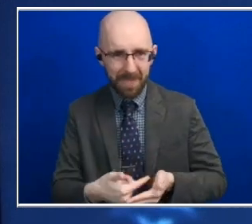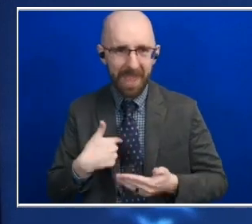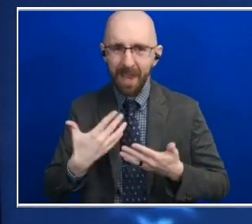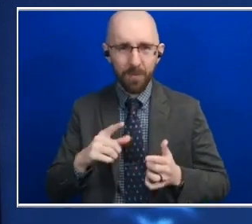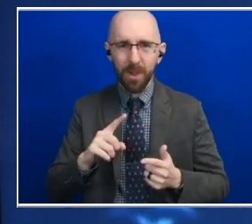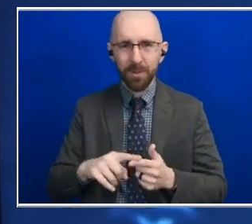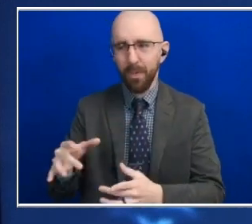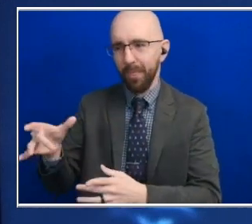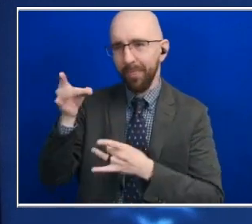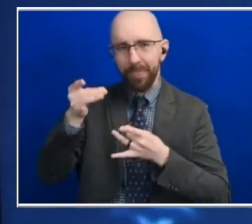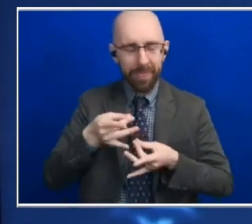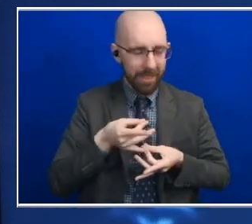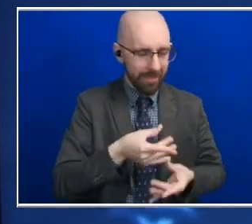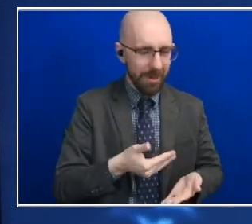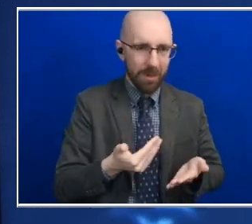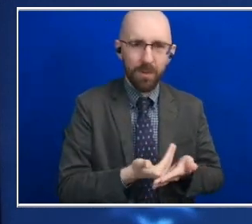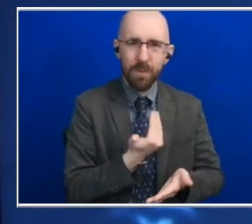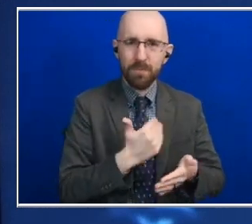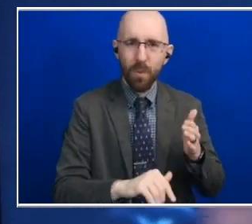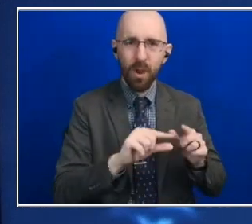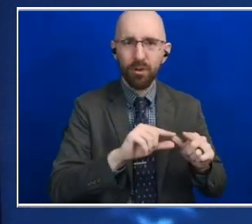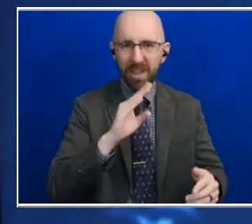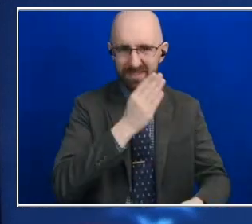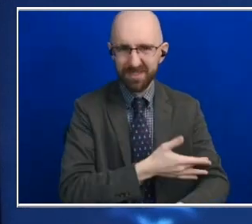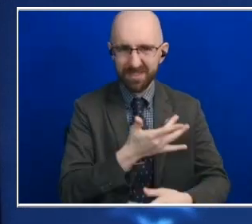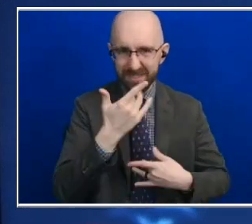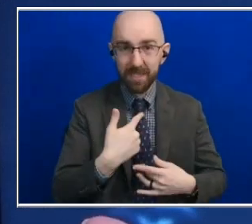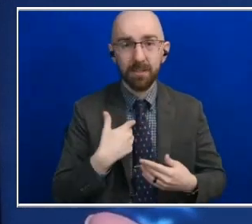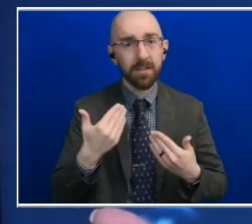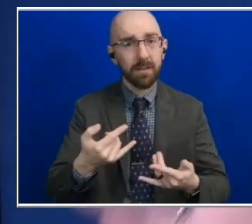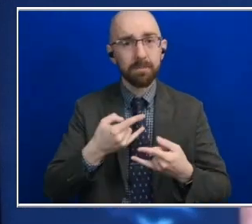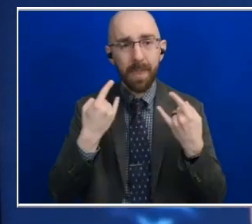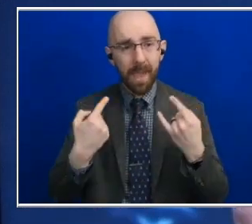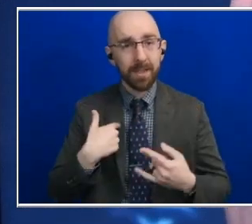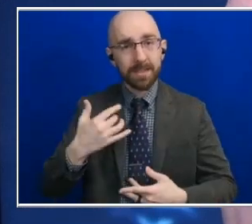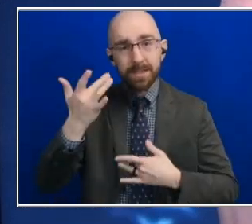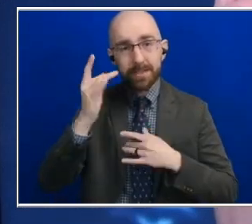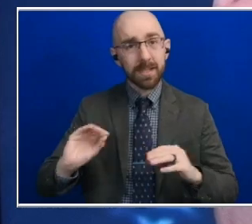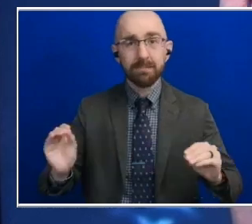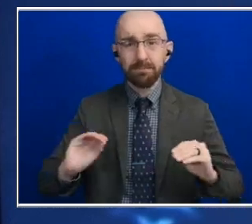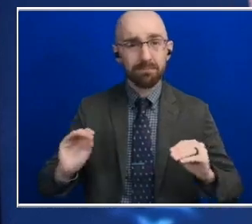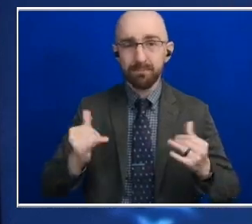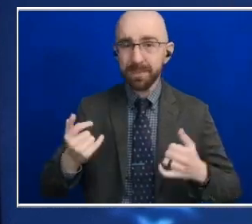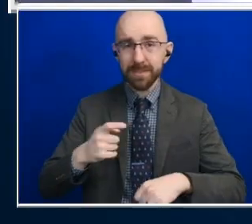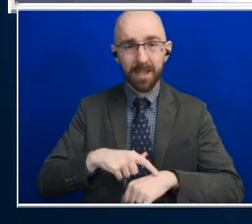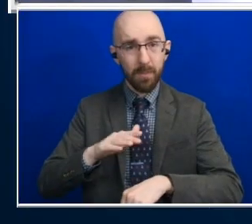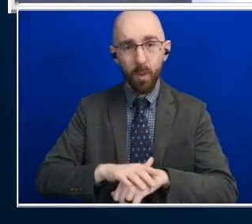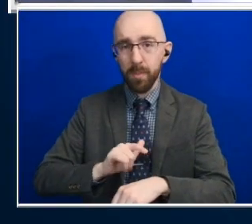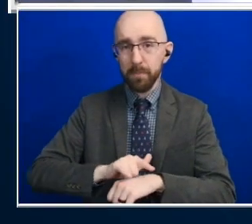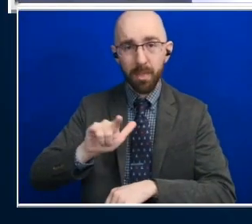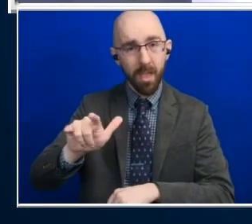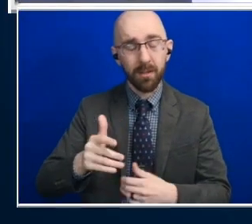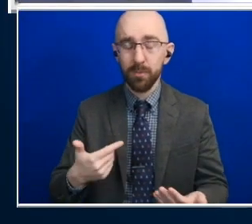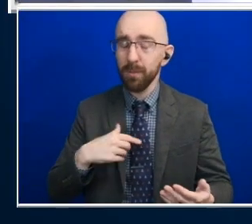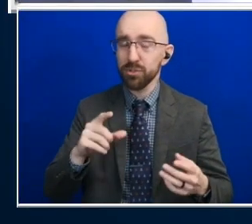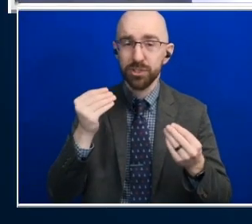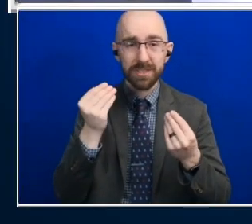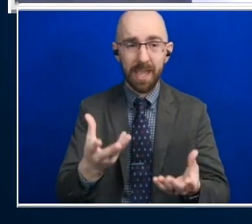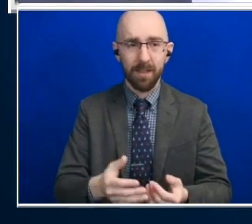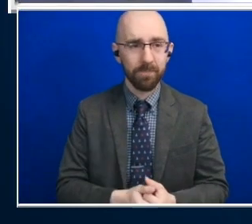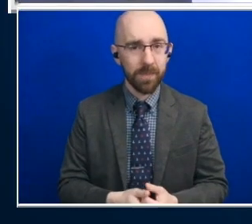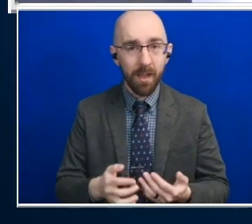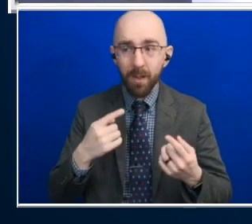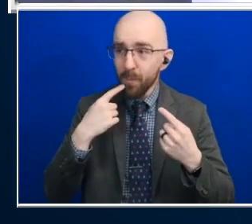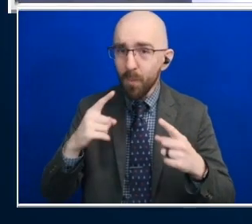newborn grandson sick. So I wore a mask, and I didn't get sick this time. So I'm just saying. Shocker. It works. Science works. Who knew?